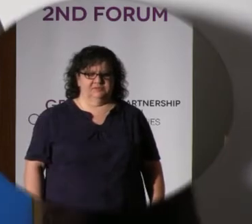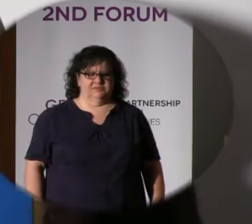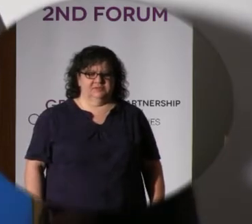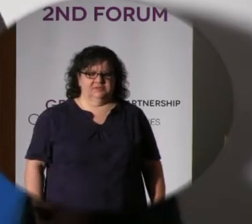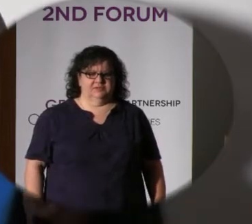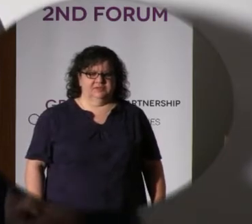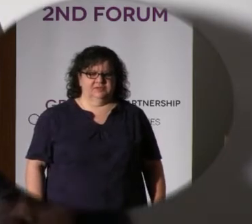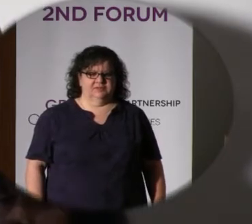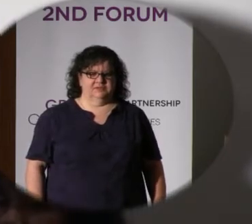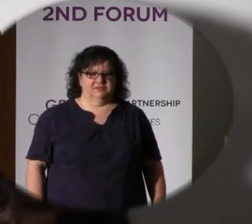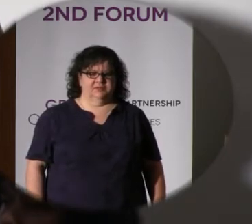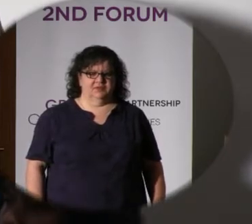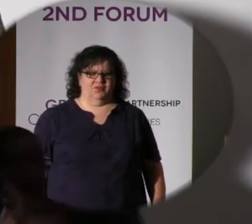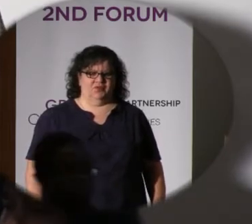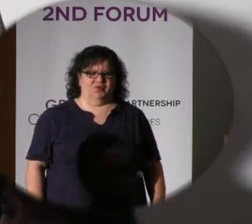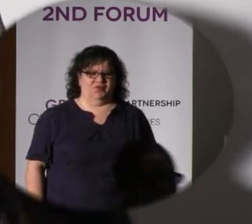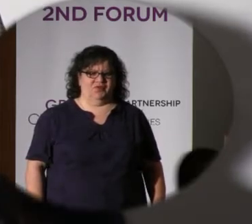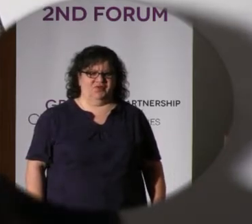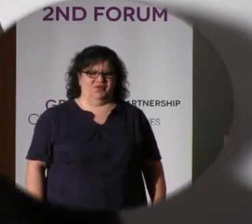Okay.